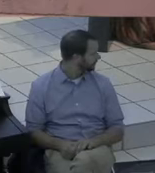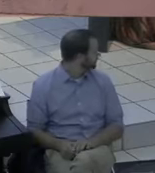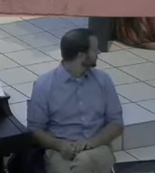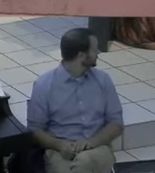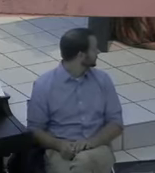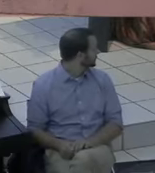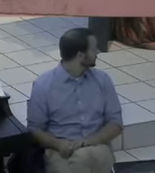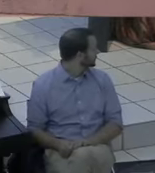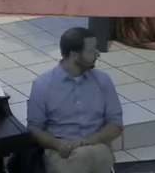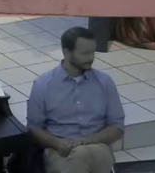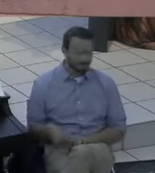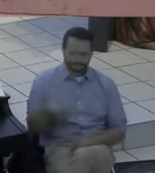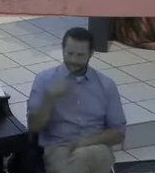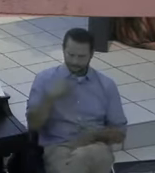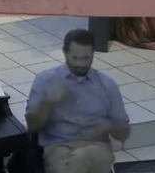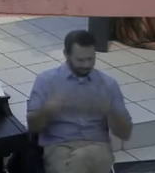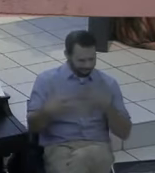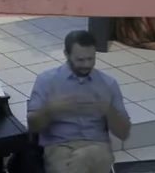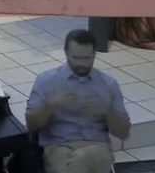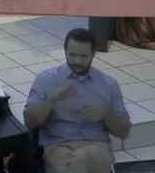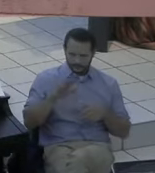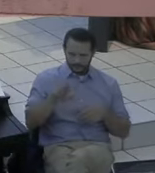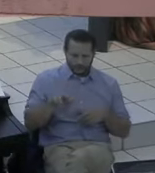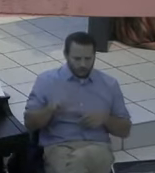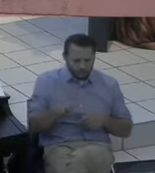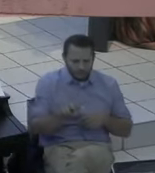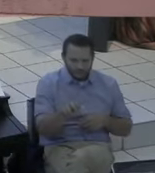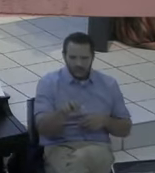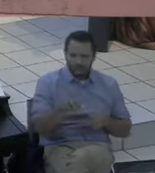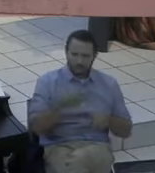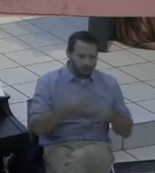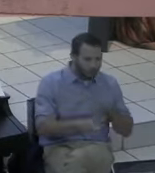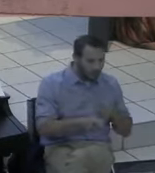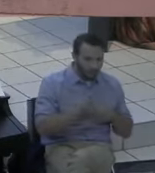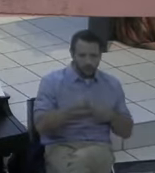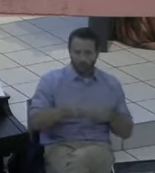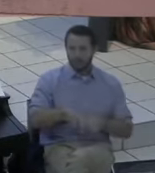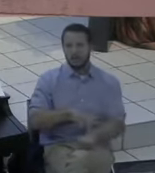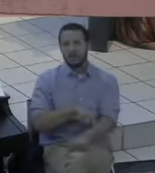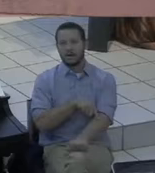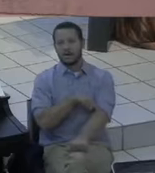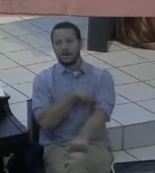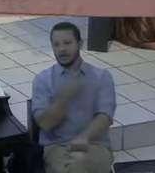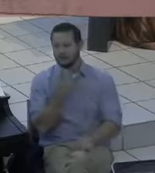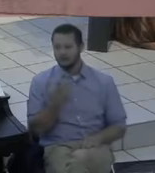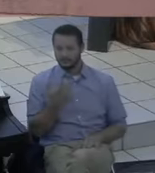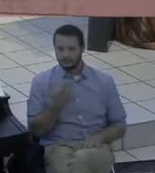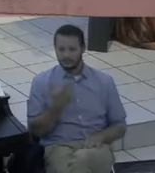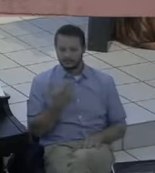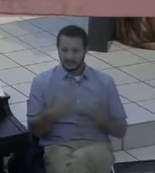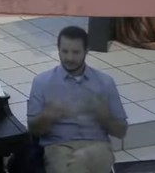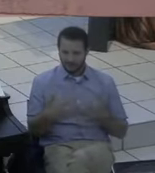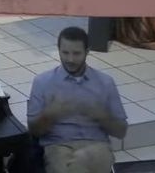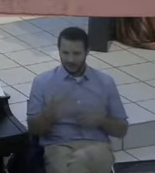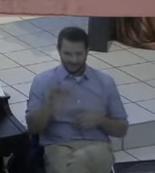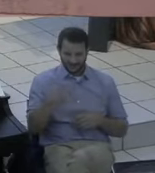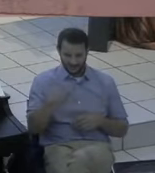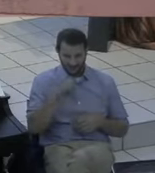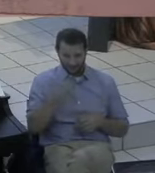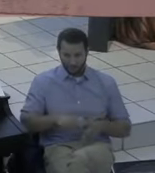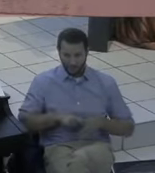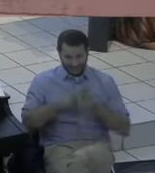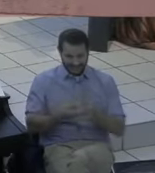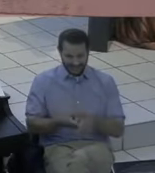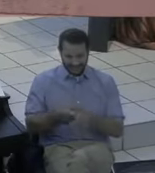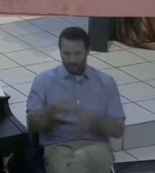Avior says, "No matter how short or long your journey to your accomplishment is, if you don't begin, you'll never get there.